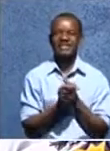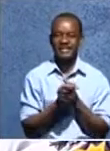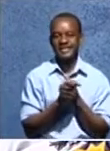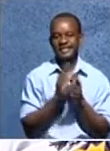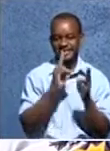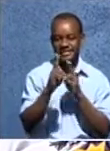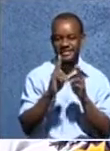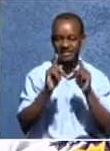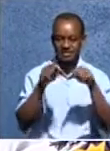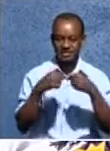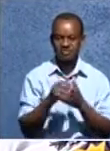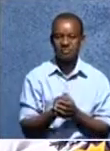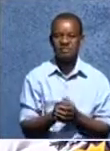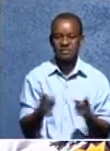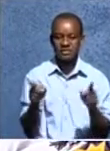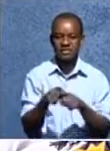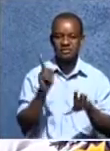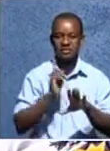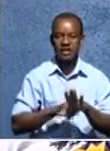but at the same event, we are going to